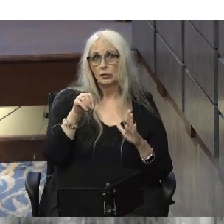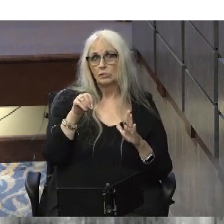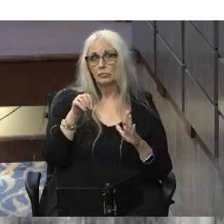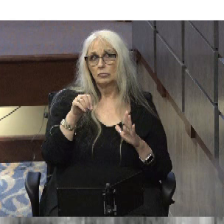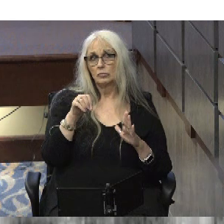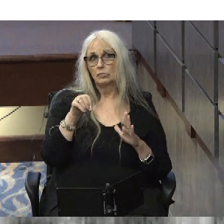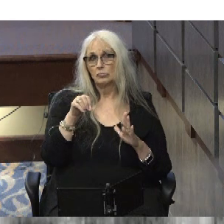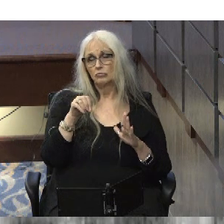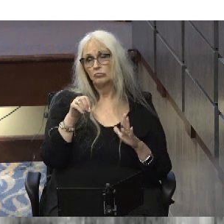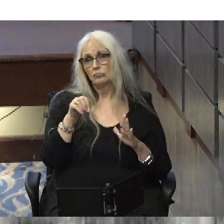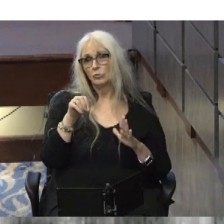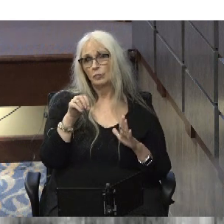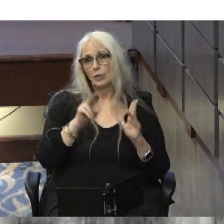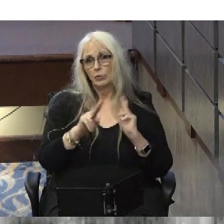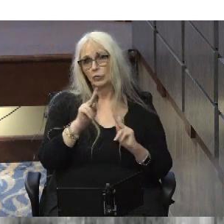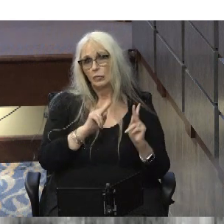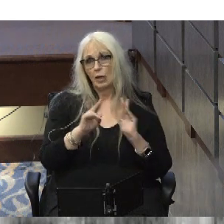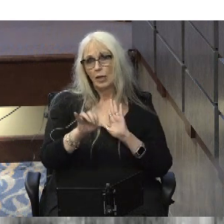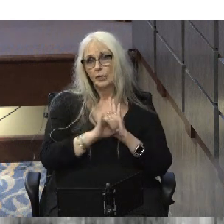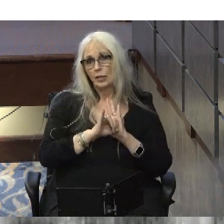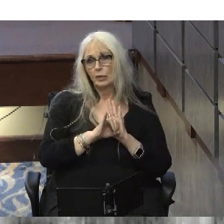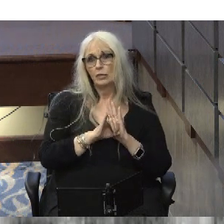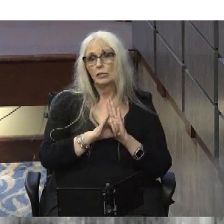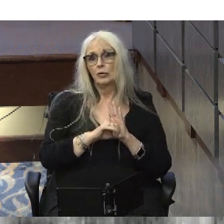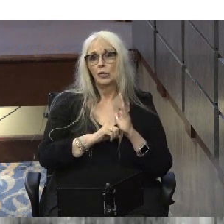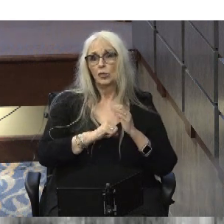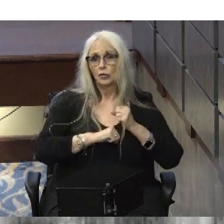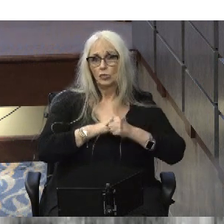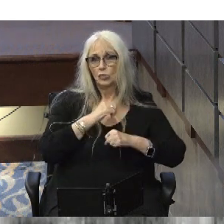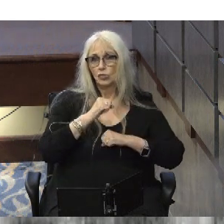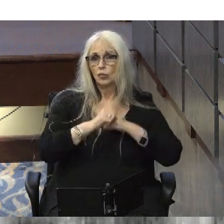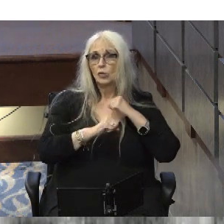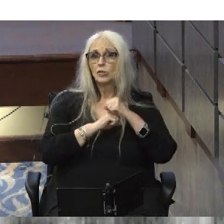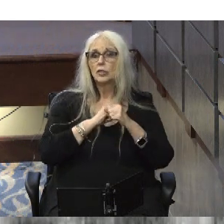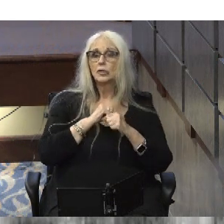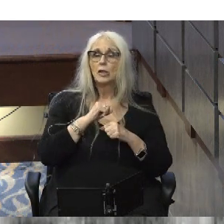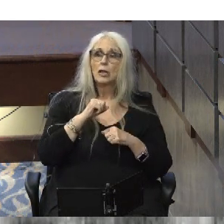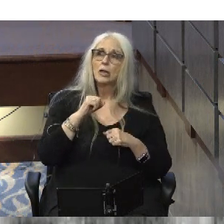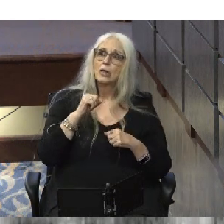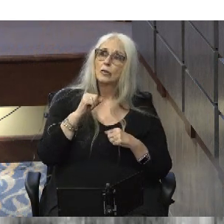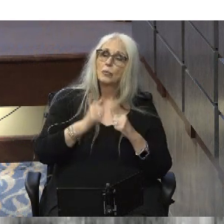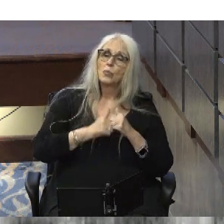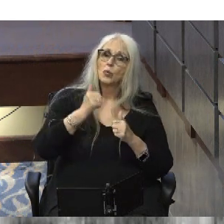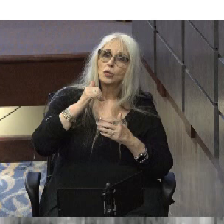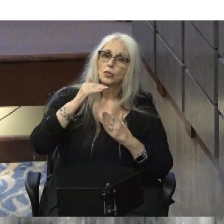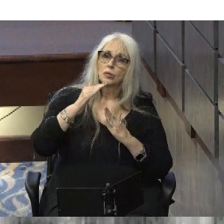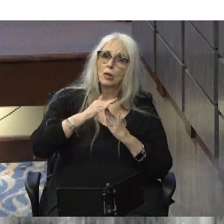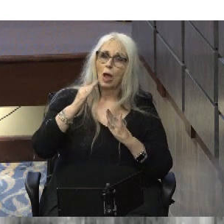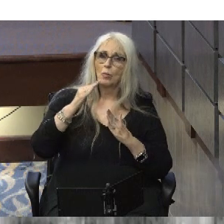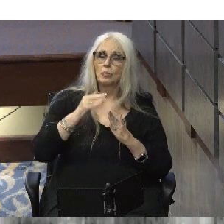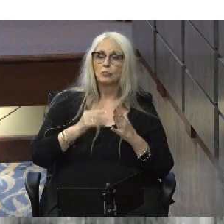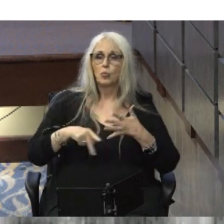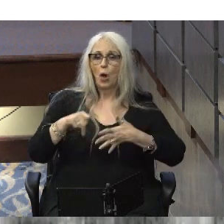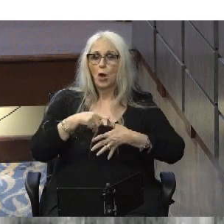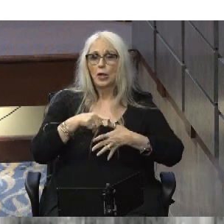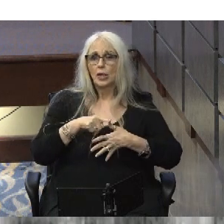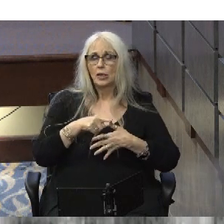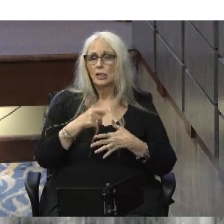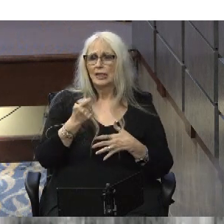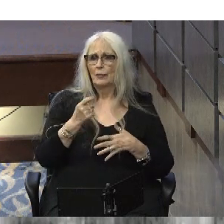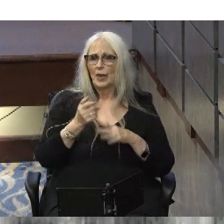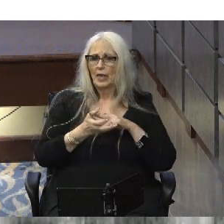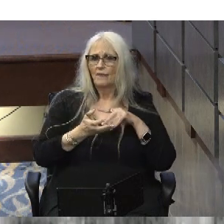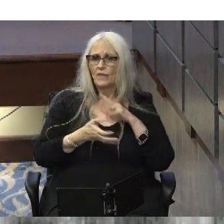38.7% of residents identified the construction of new affordable rental housing units as their highest priority. This looks a little confusing. So this is a ranked